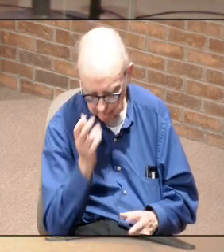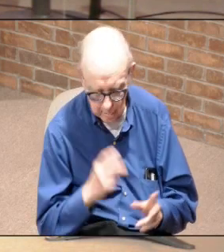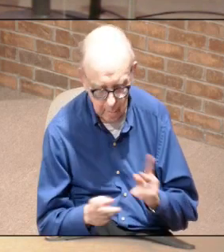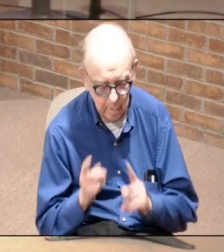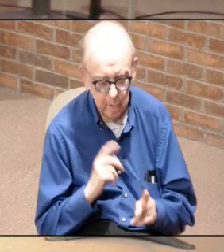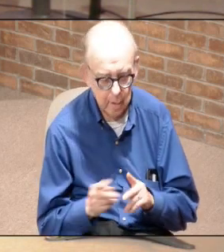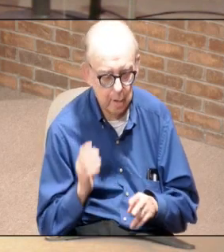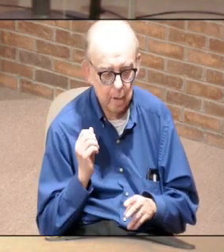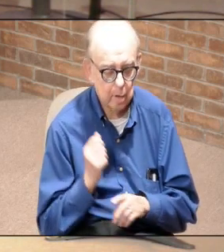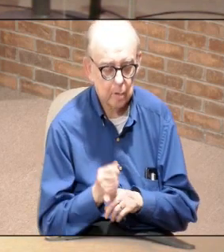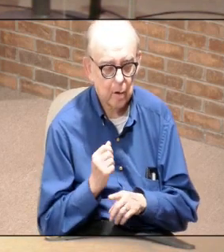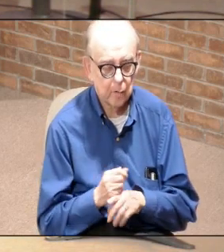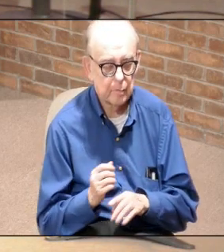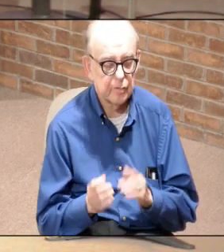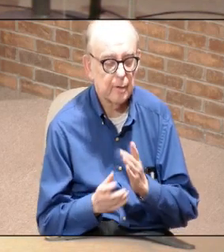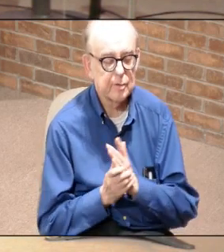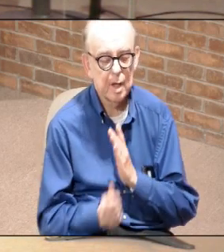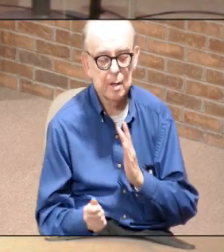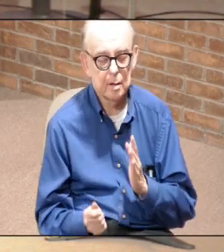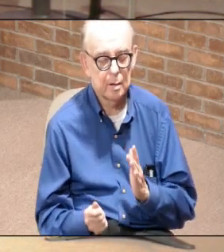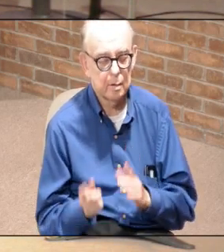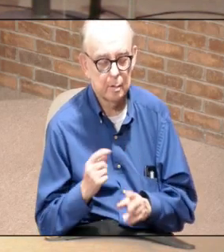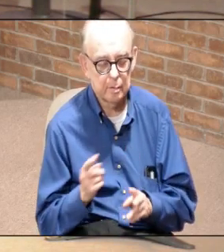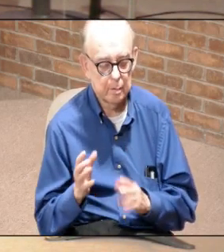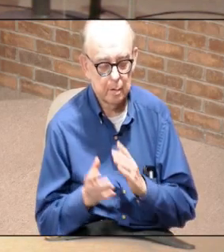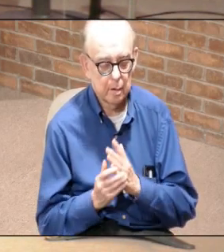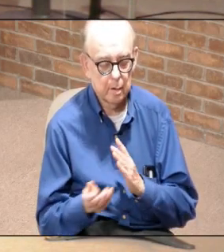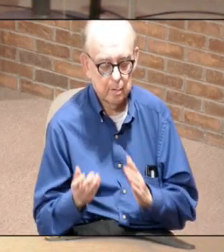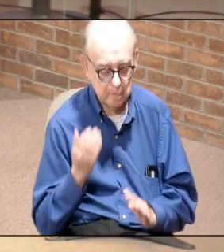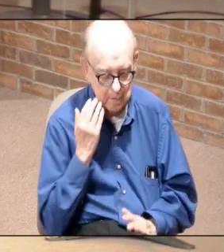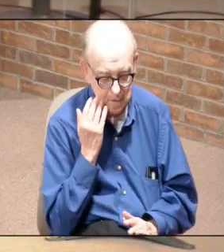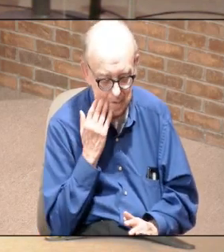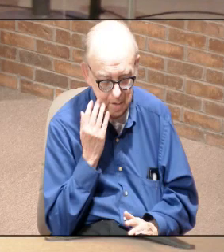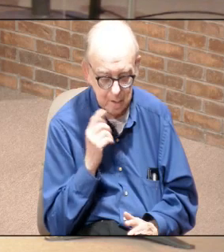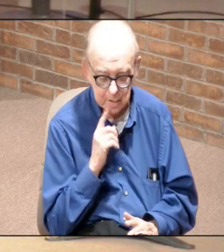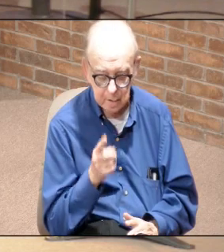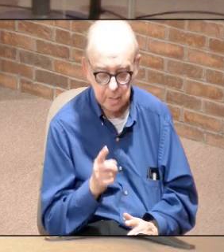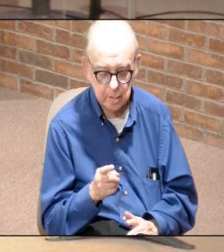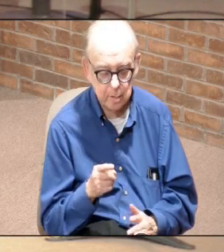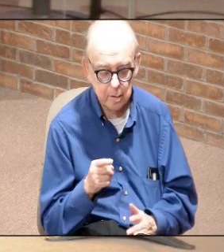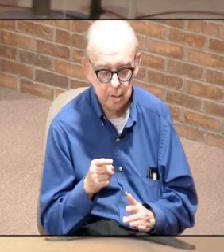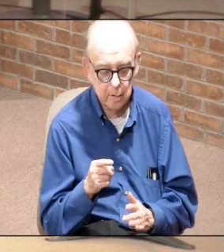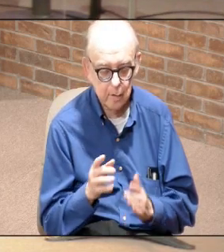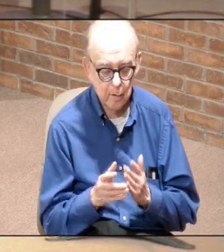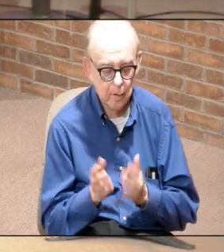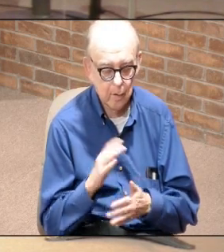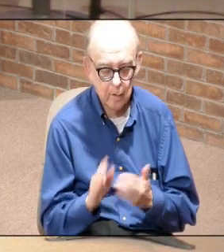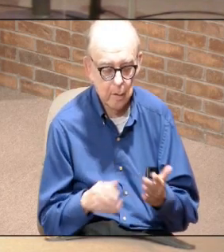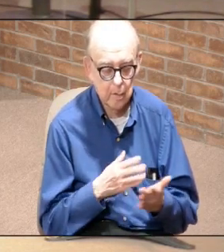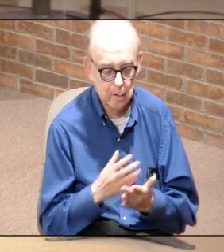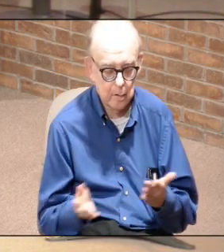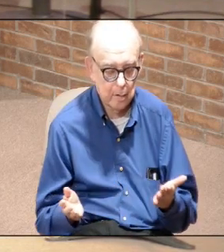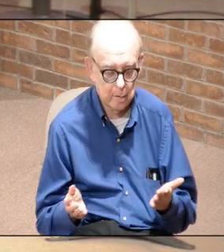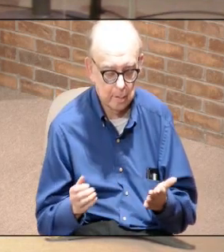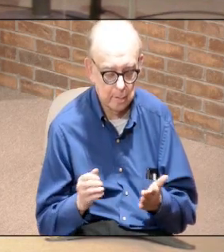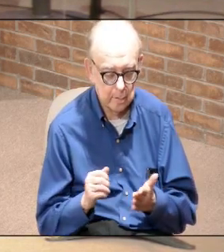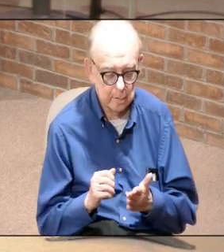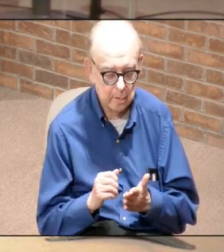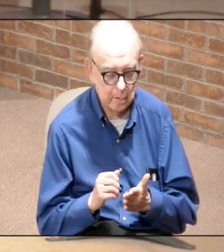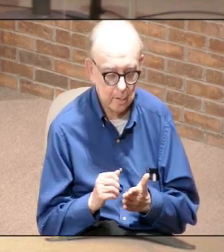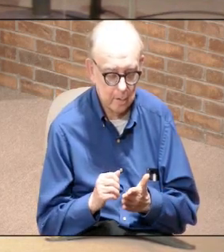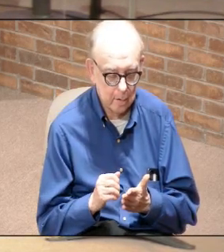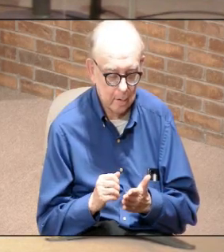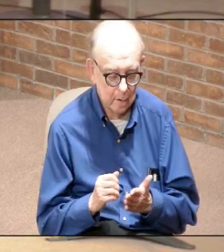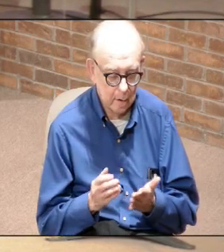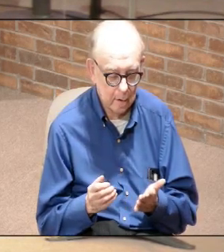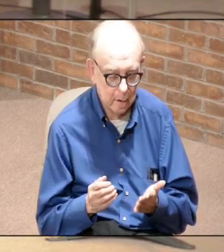call themselves experts. Because the only expert that I know that is an expert on all of the subjects is a guy,